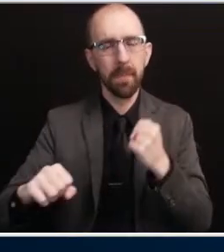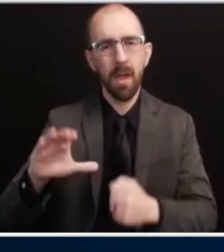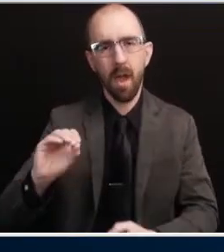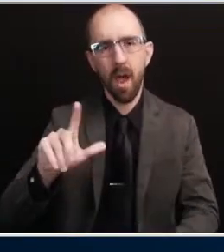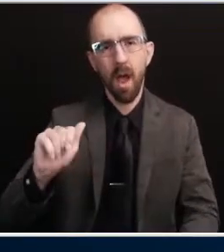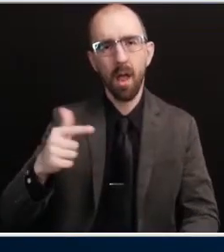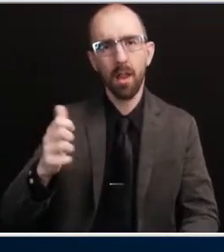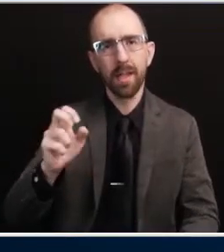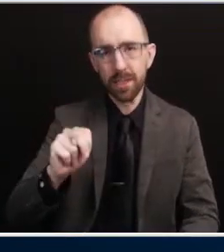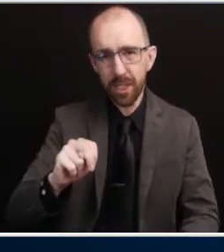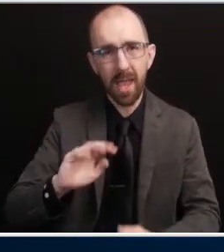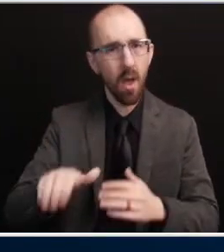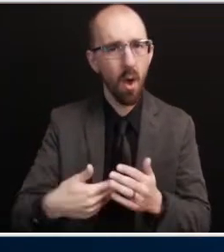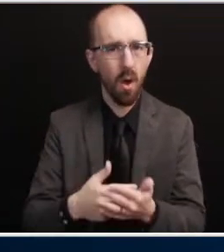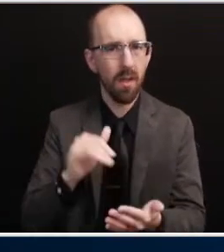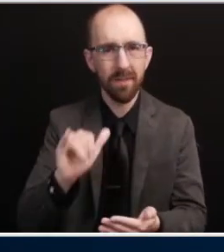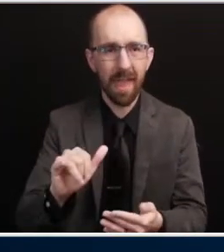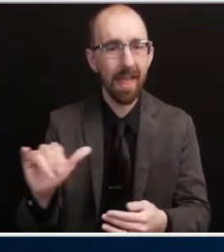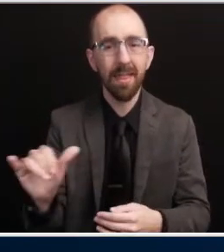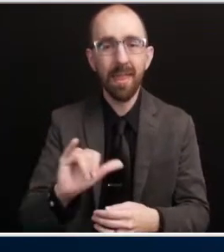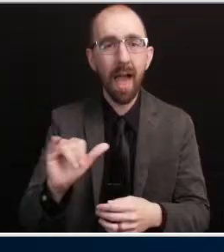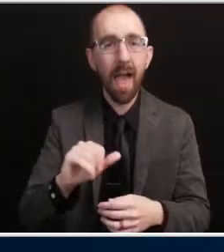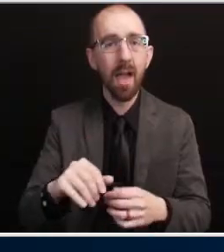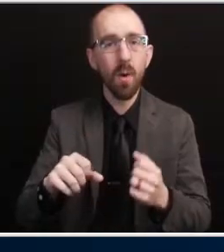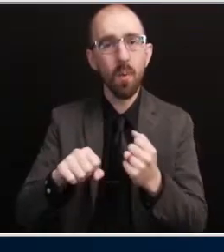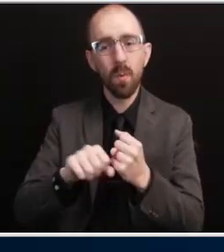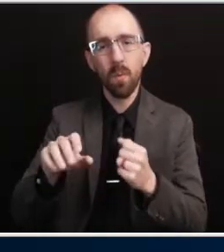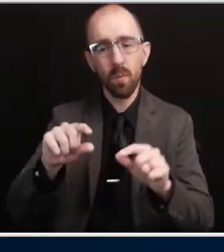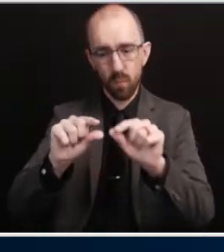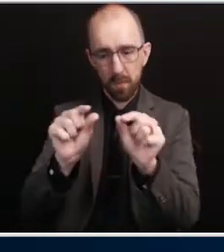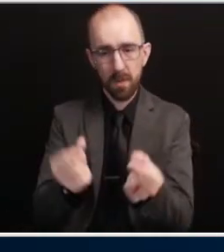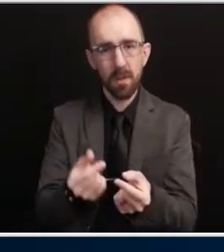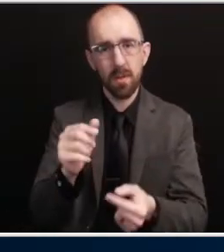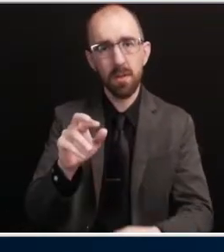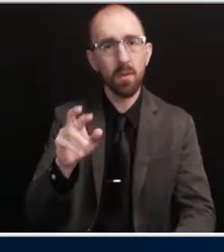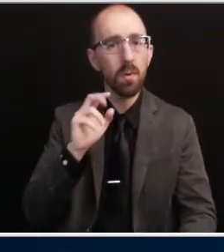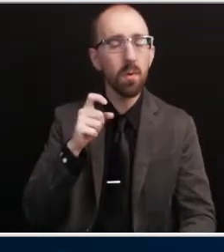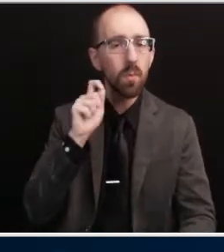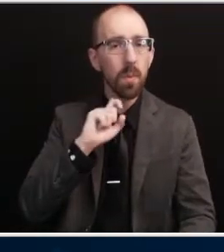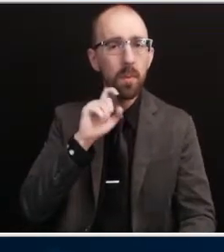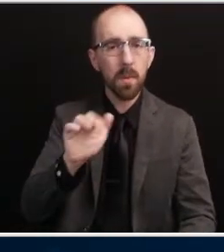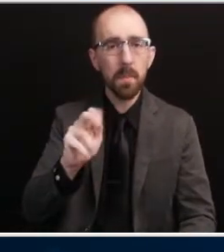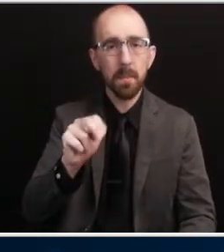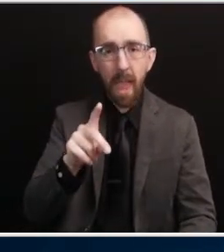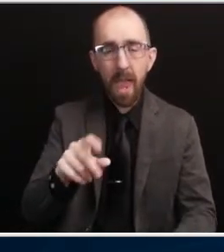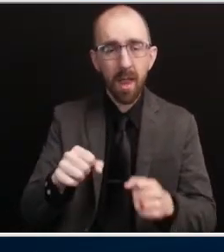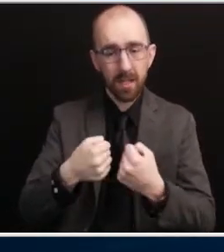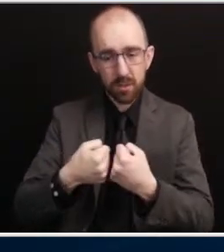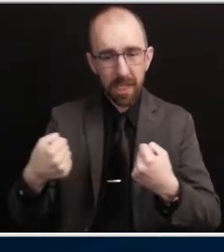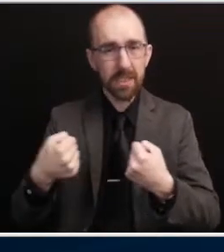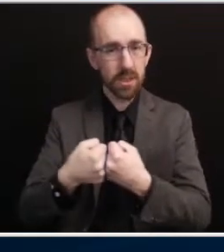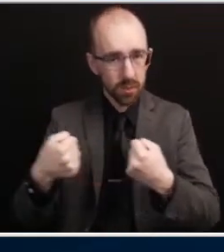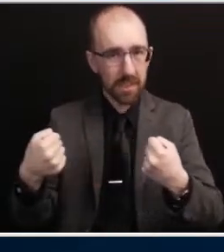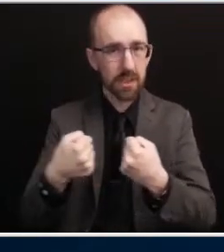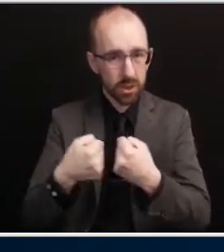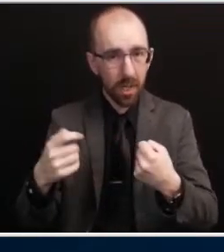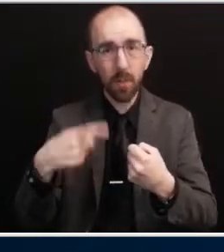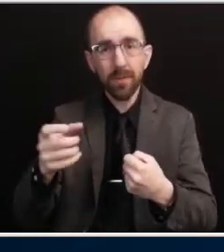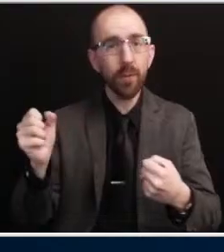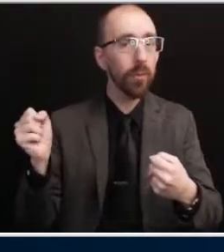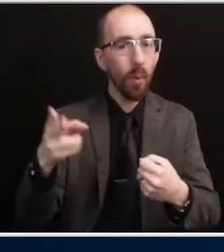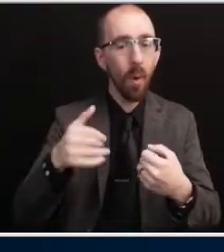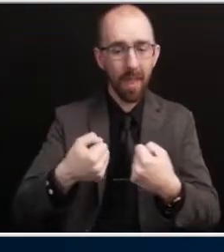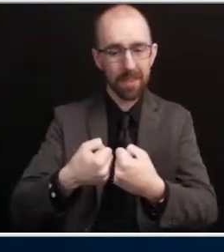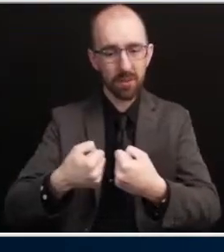It's all of that. It's just like taking a rubber band and you're stretching it and stretching it. Every time you throw, that ligament